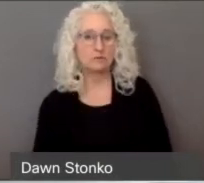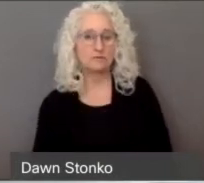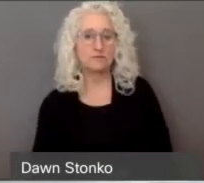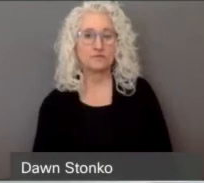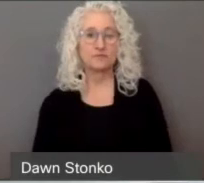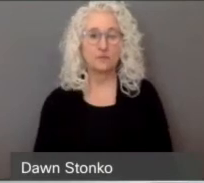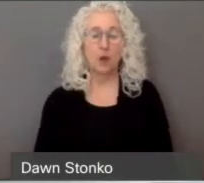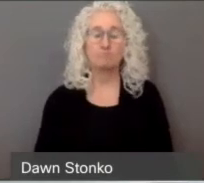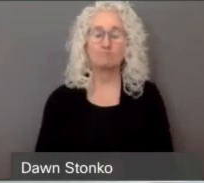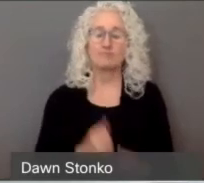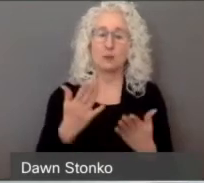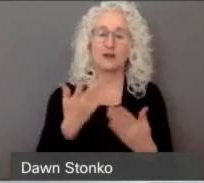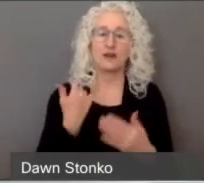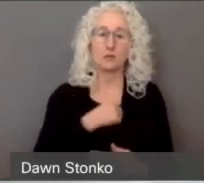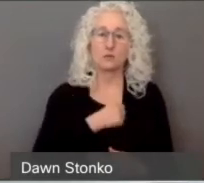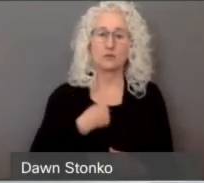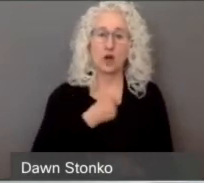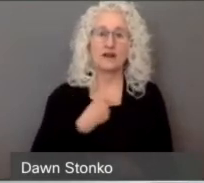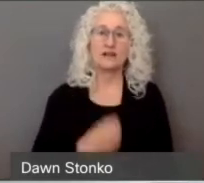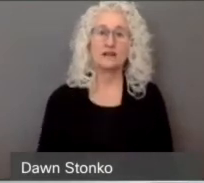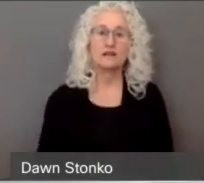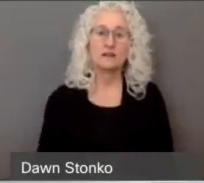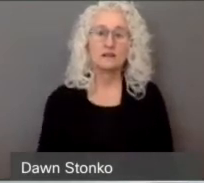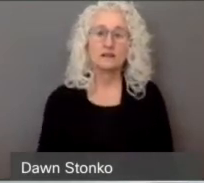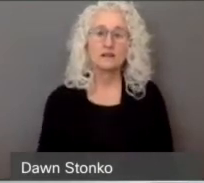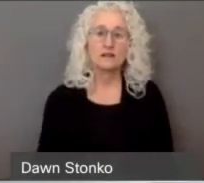There we go. Sorry.